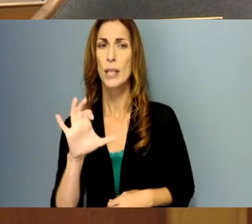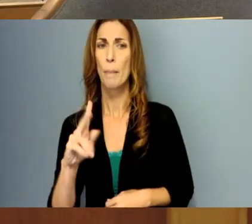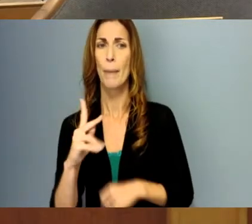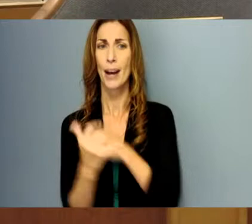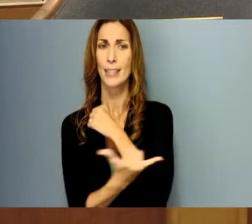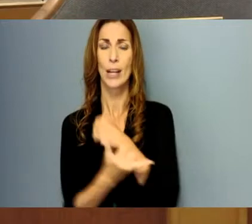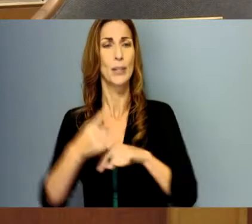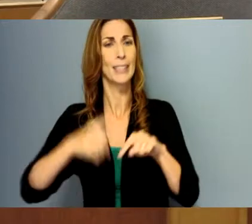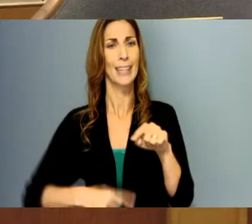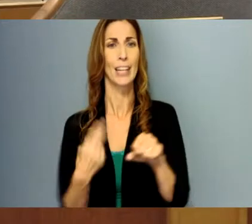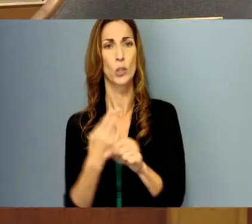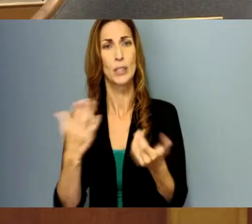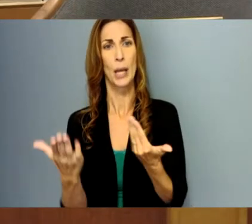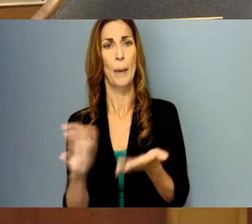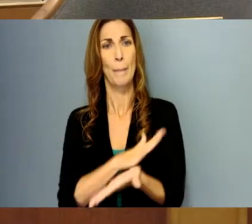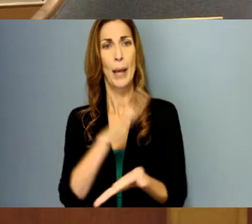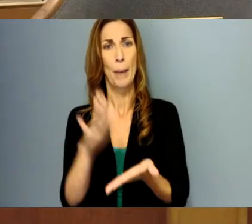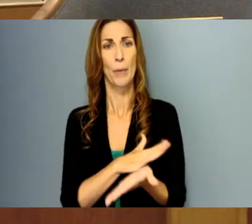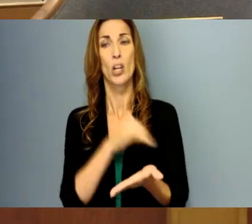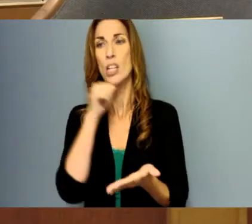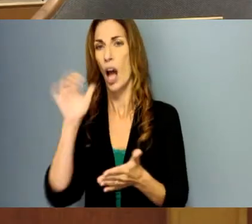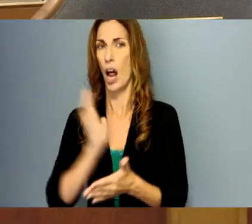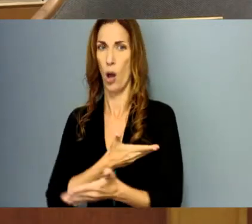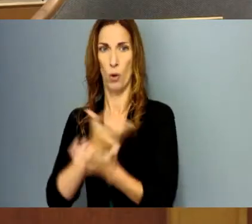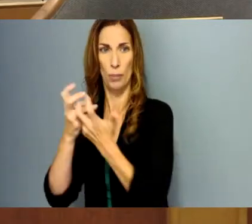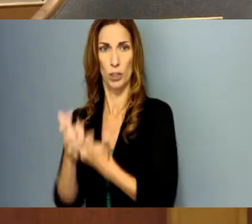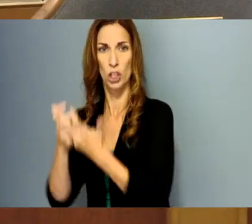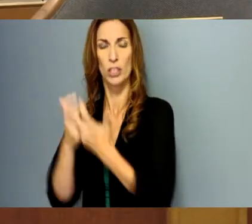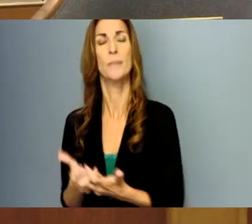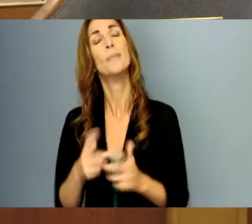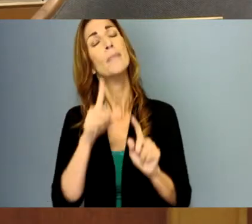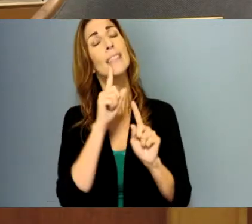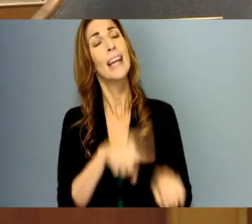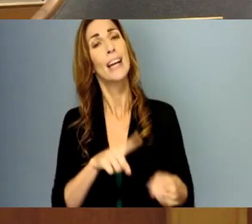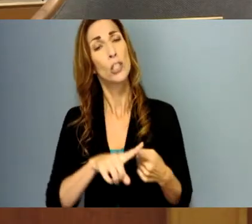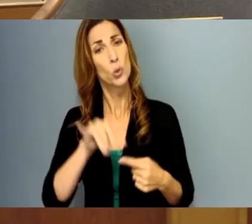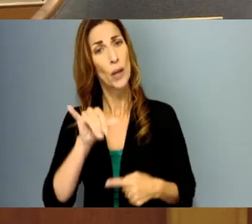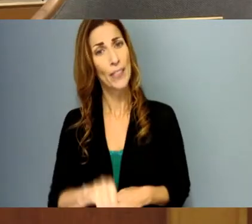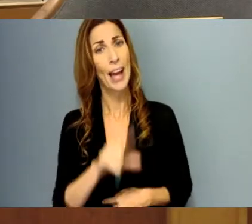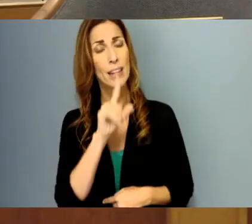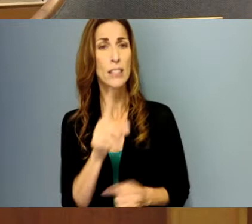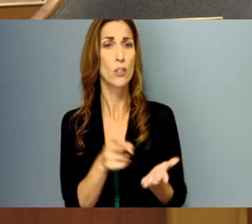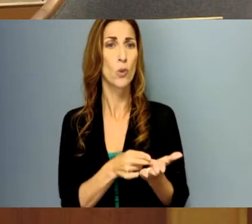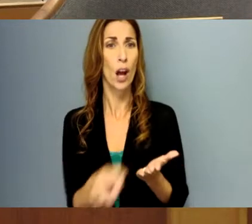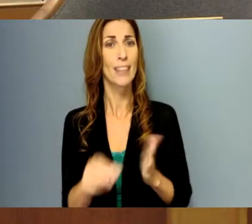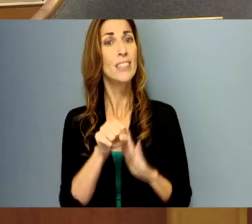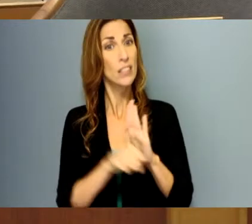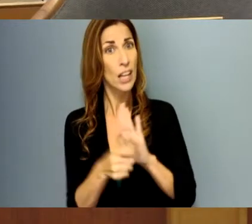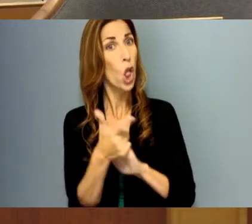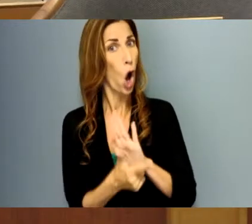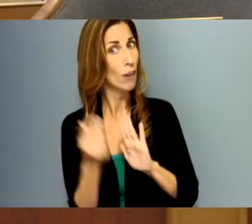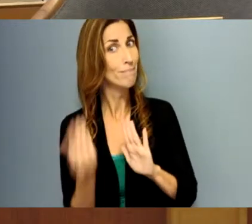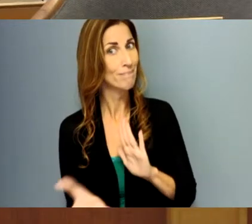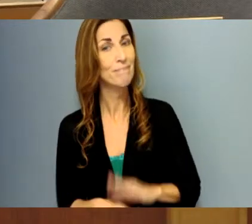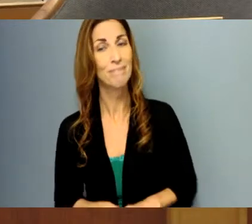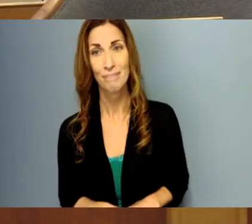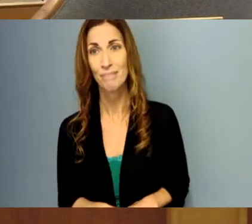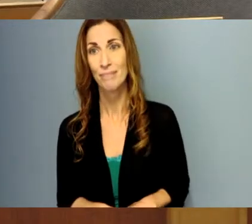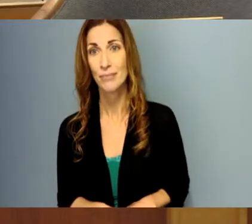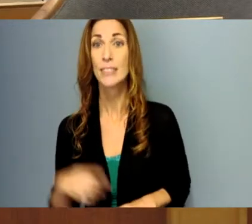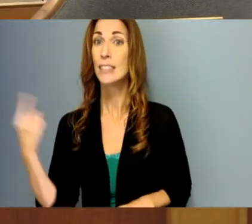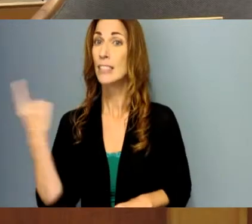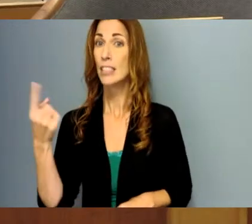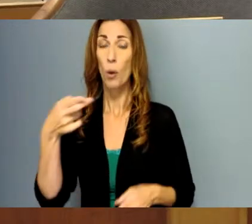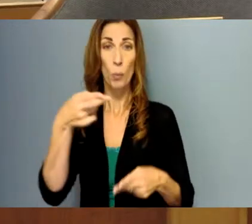use paper ballots alone and not our machines. So the answer to that question is, quite frankly, state law. And someone